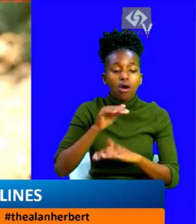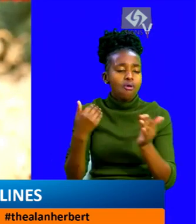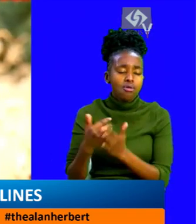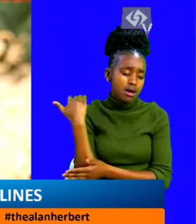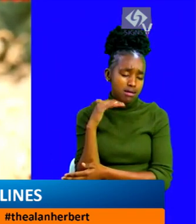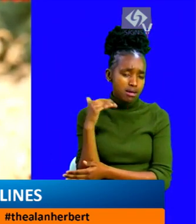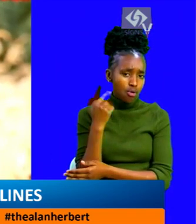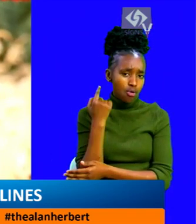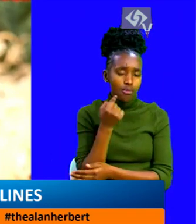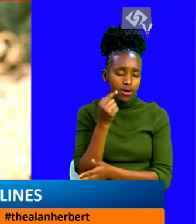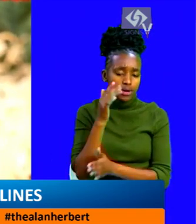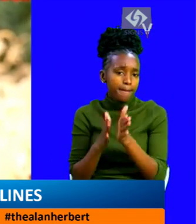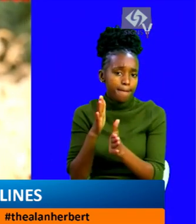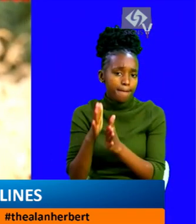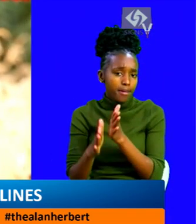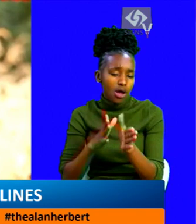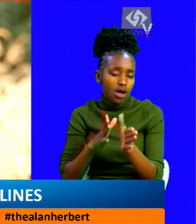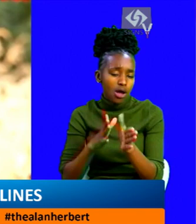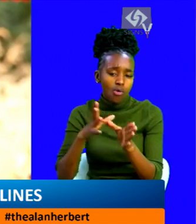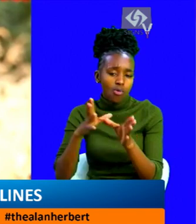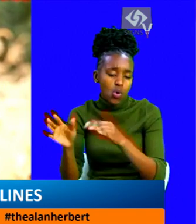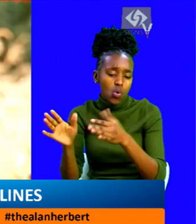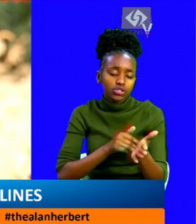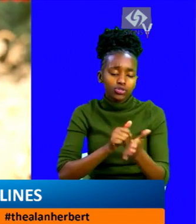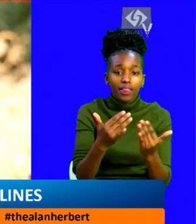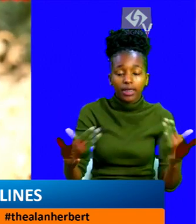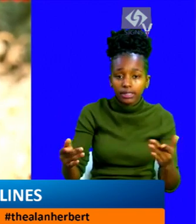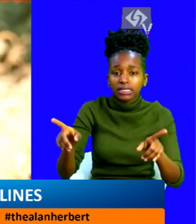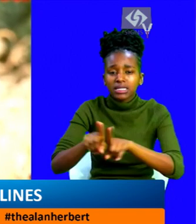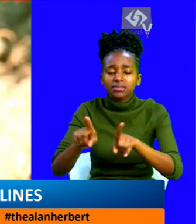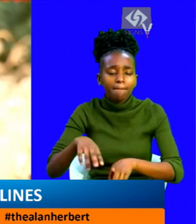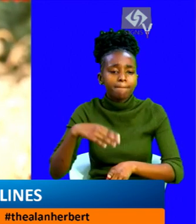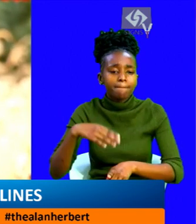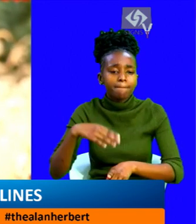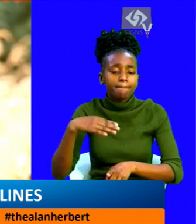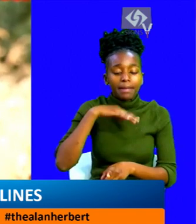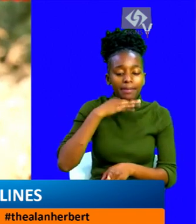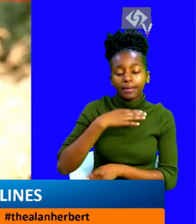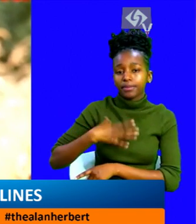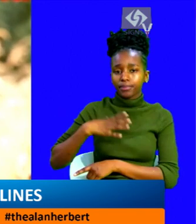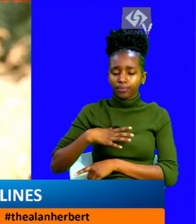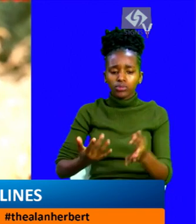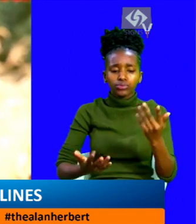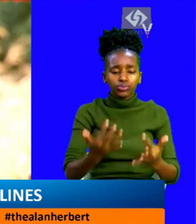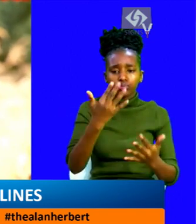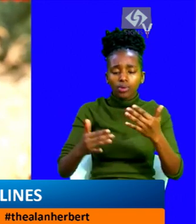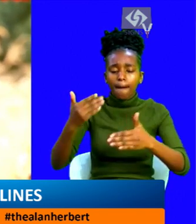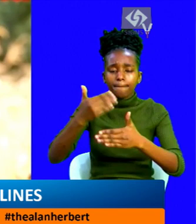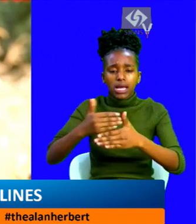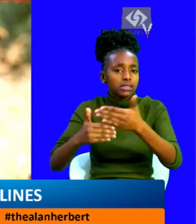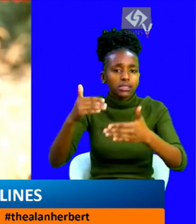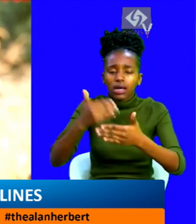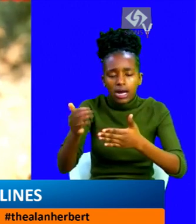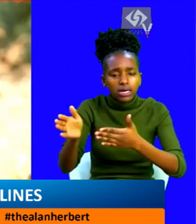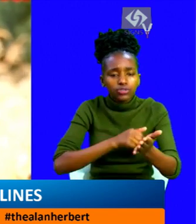the government has sued a STEM warning to those likely to engage in the violence, saying adequate law enforcement